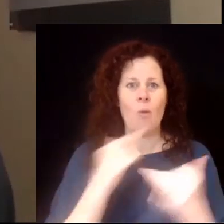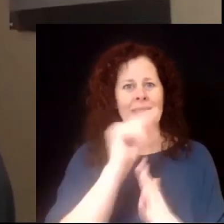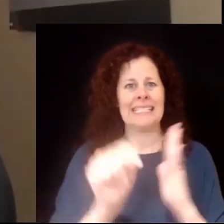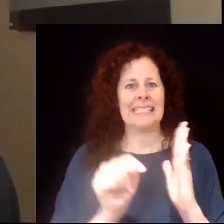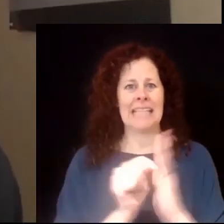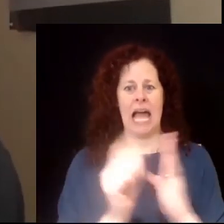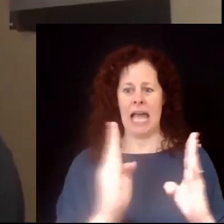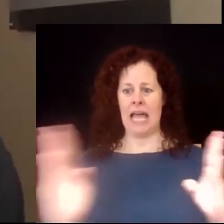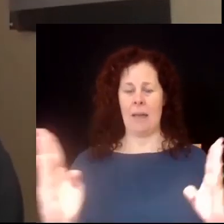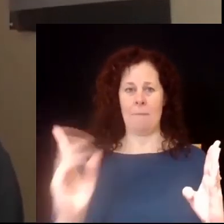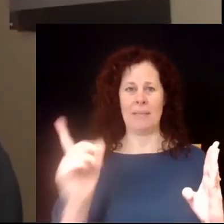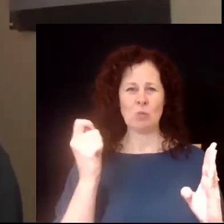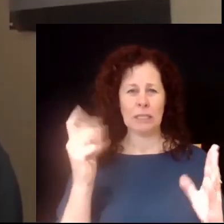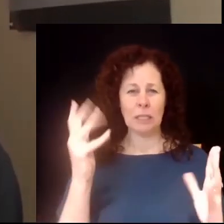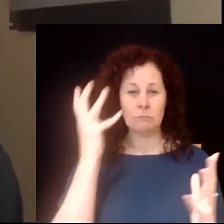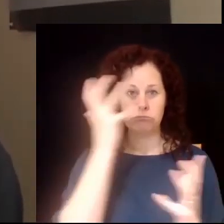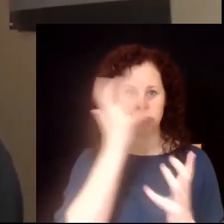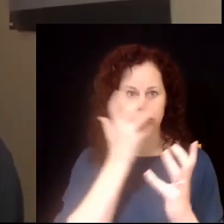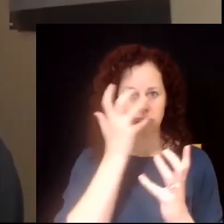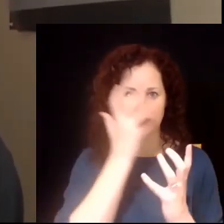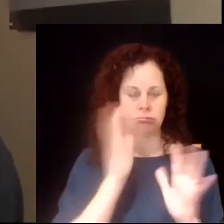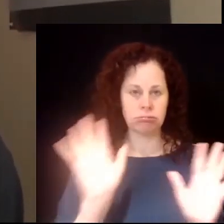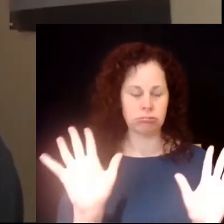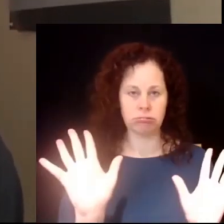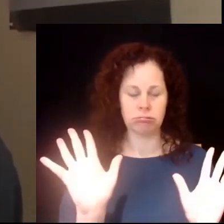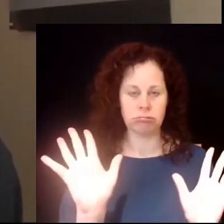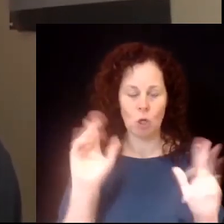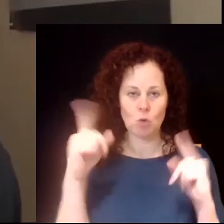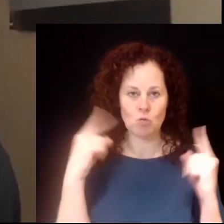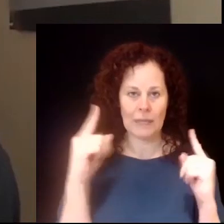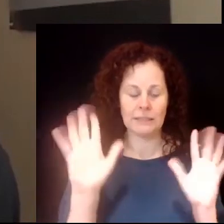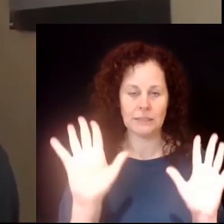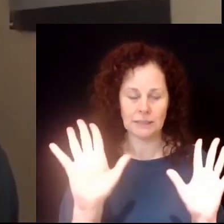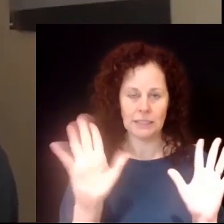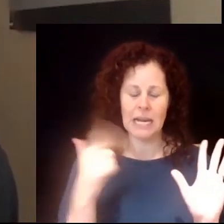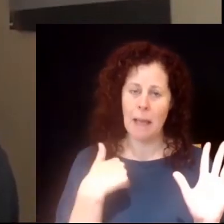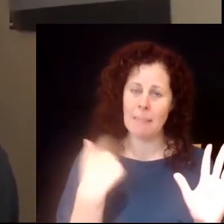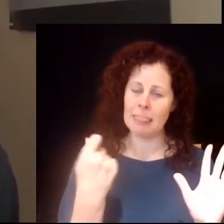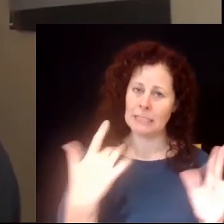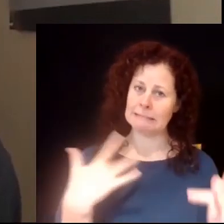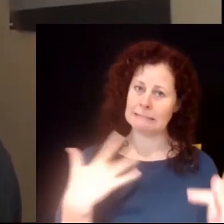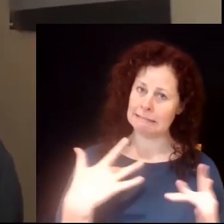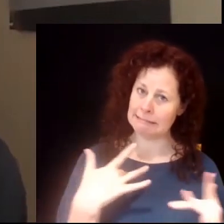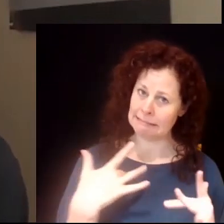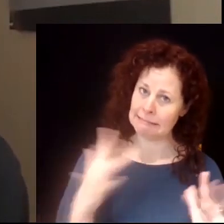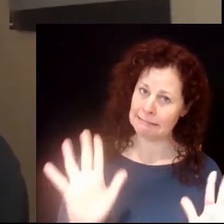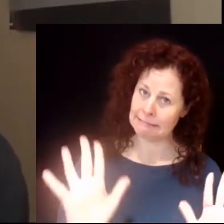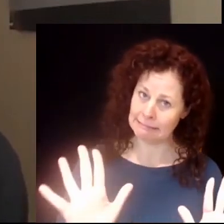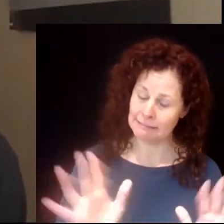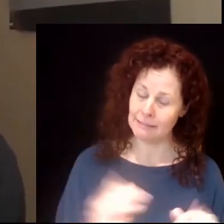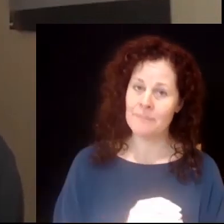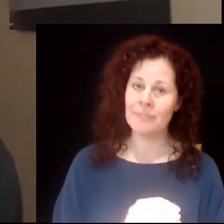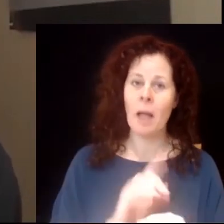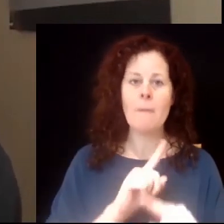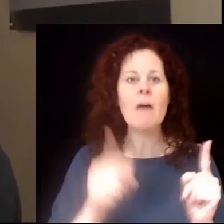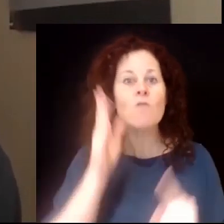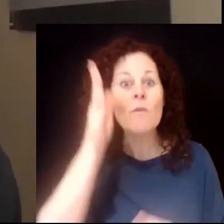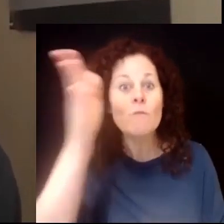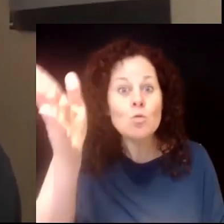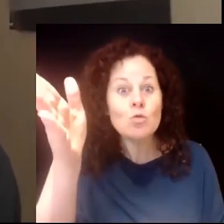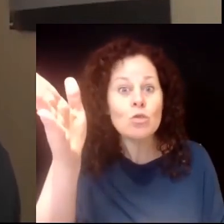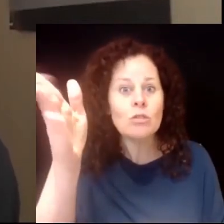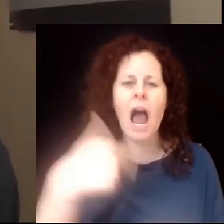pretty worried, but I'm not scared for the future. The future is where change happens,